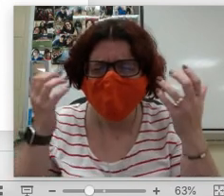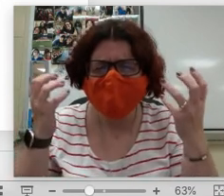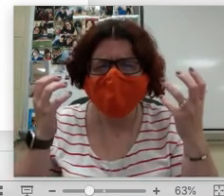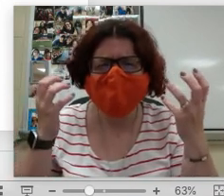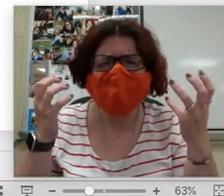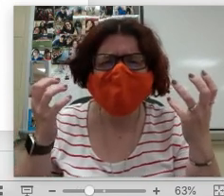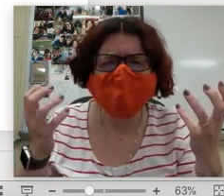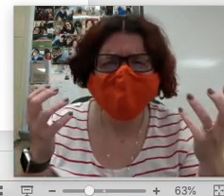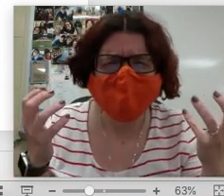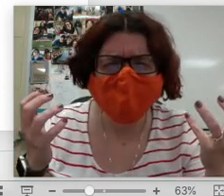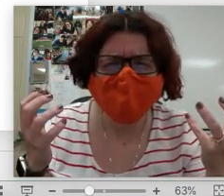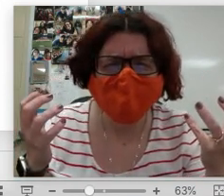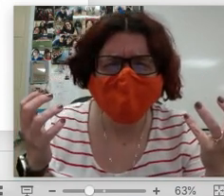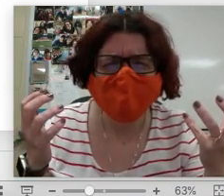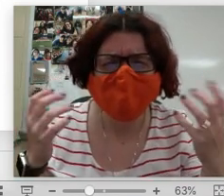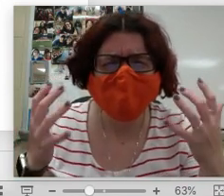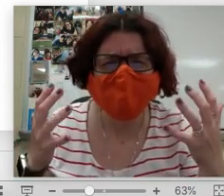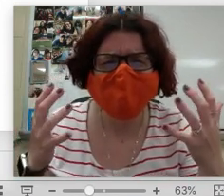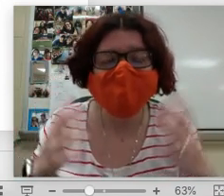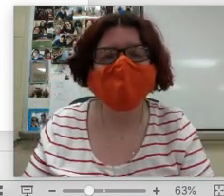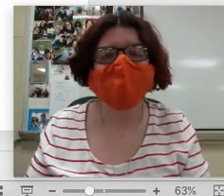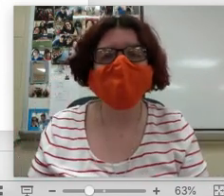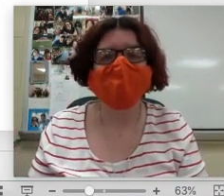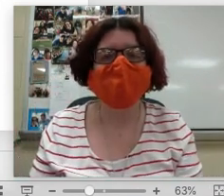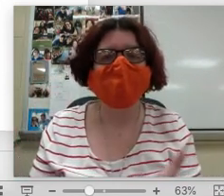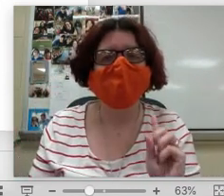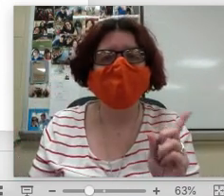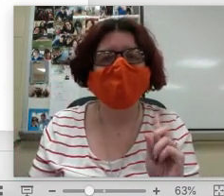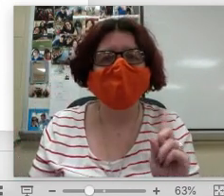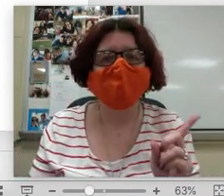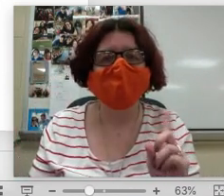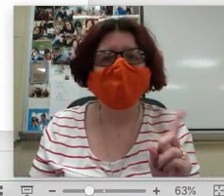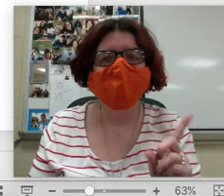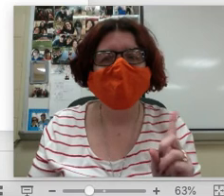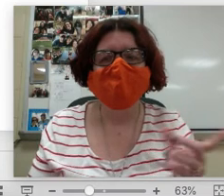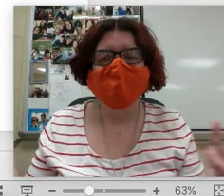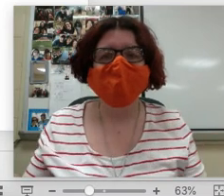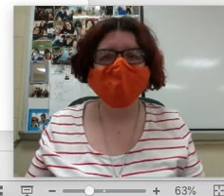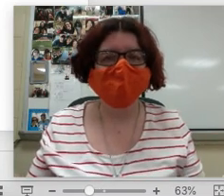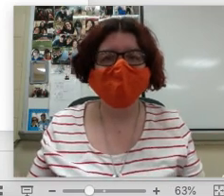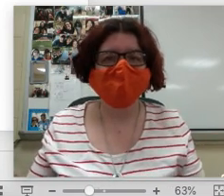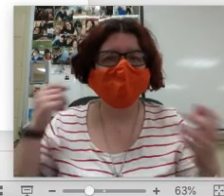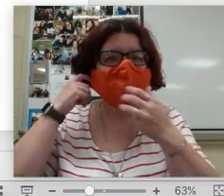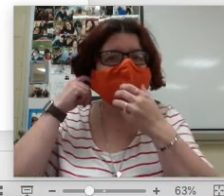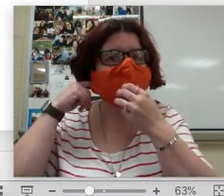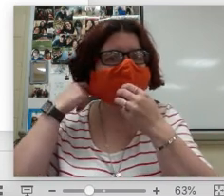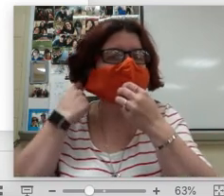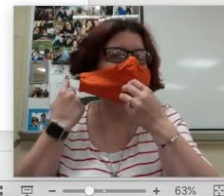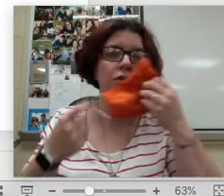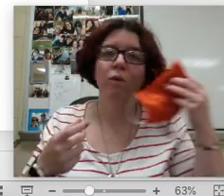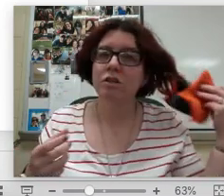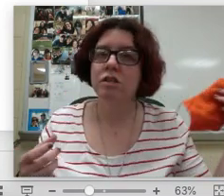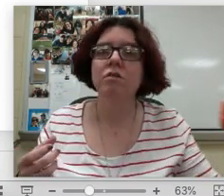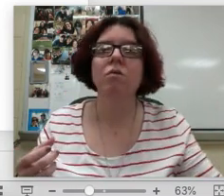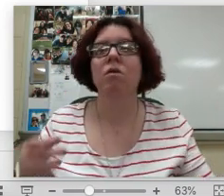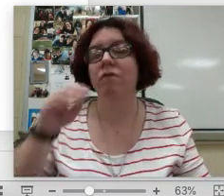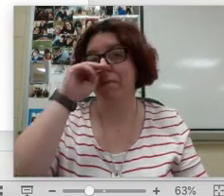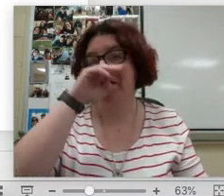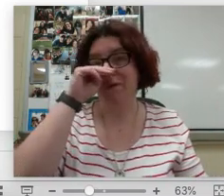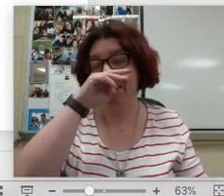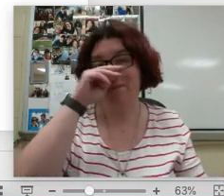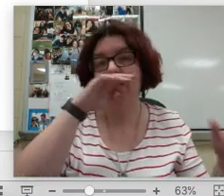you really have to have that face there, because if I just sign where, you don't know if I'm asking a question